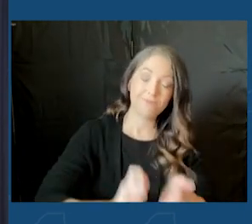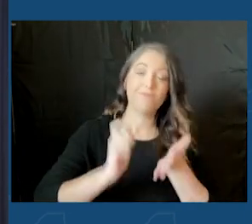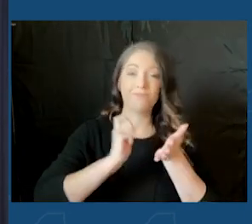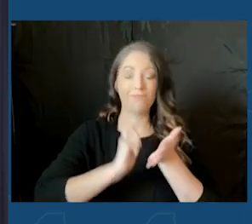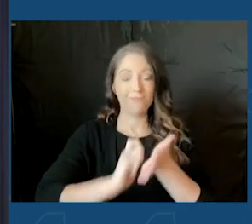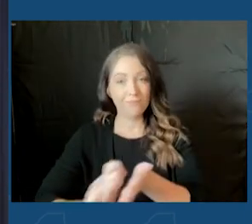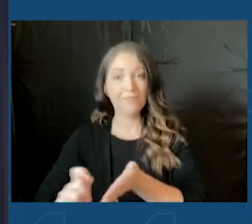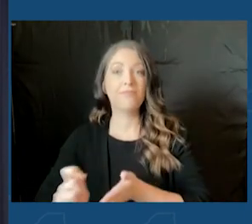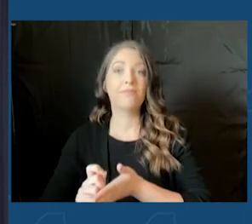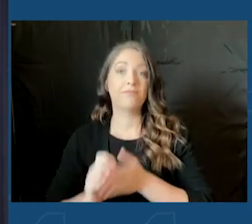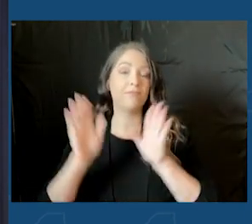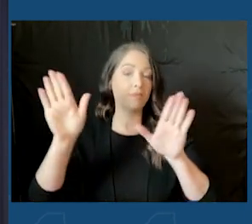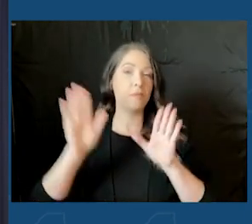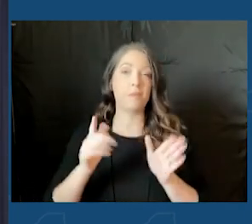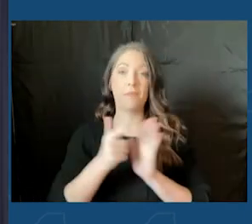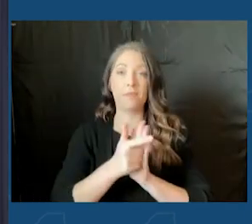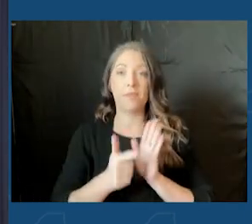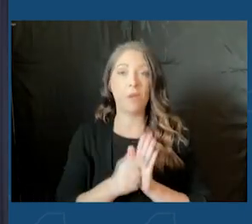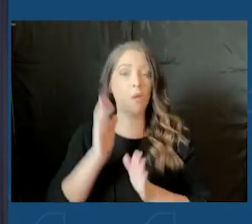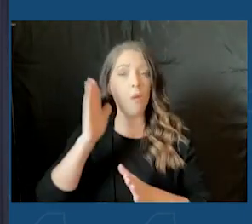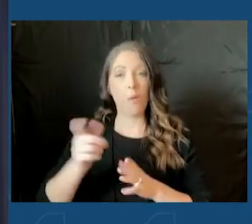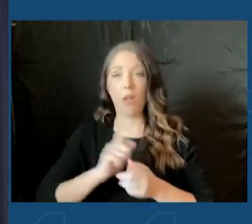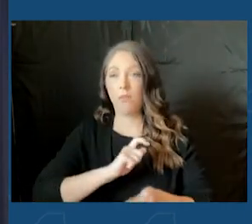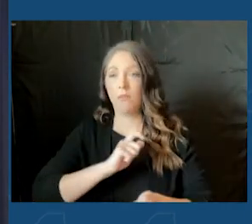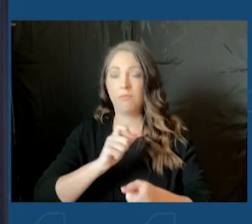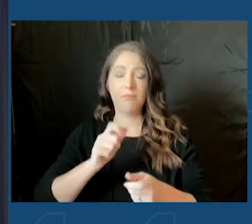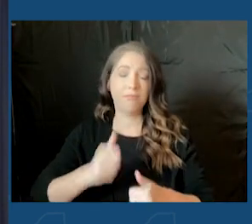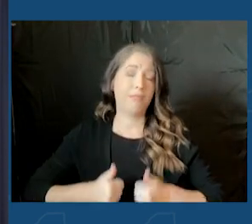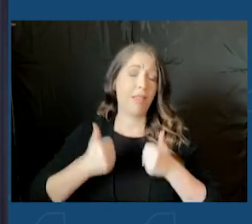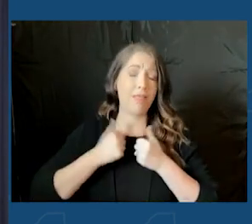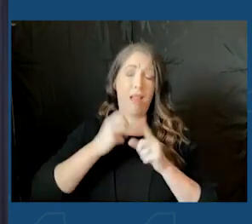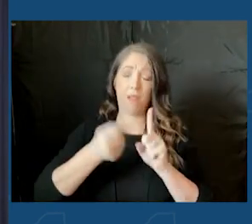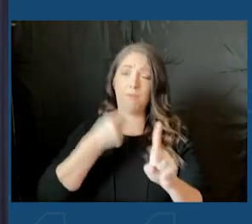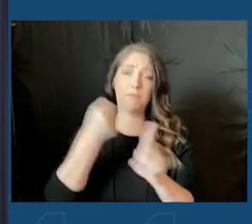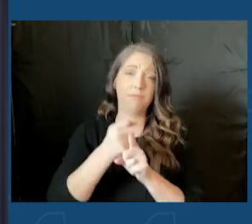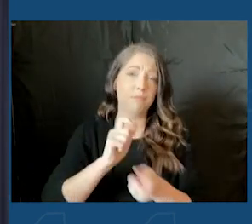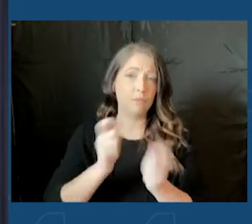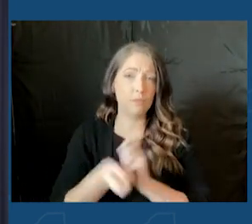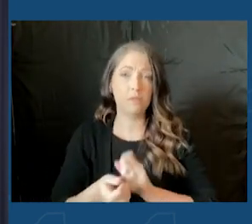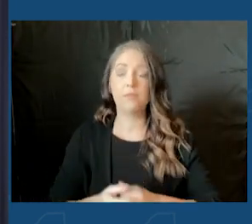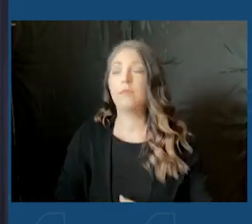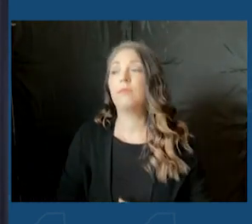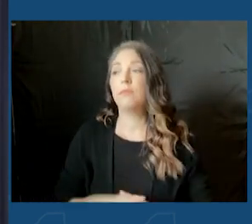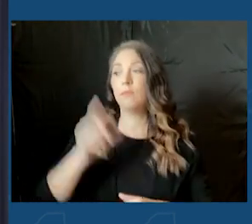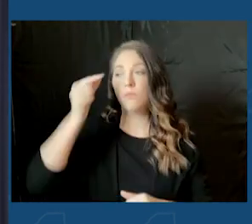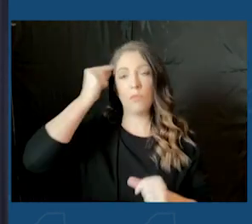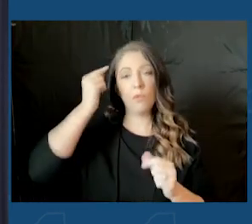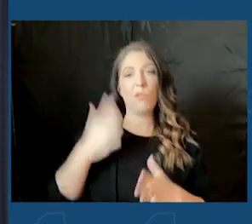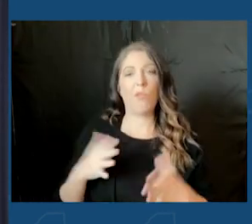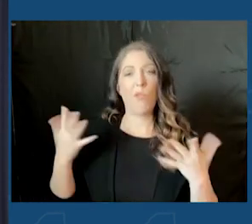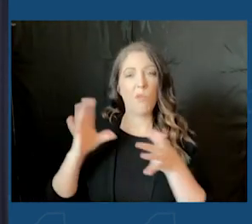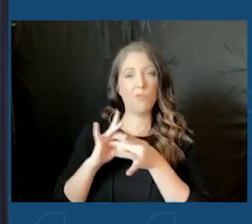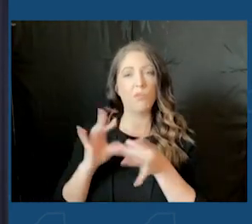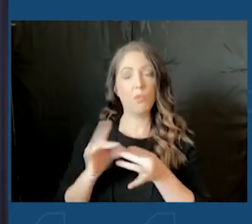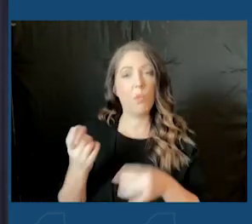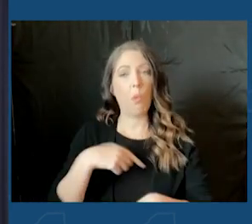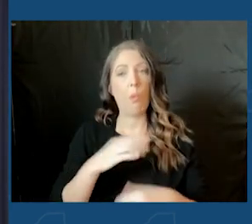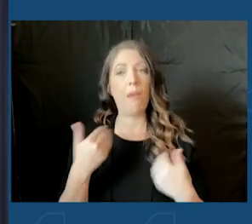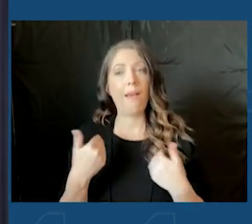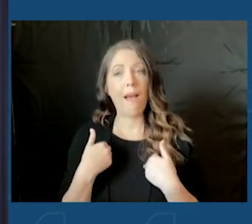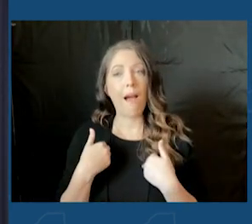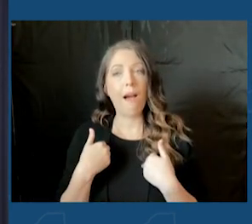going to make an enormous difference in people's lives. As the governor said, we have a series